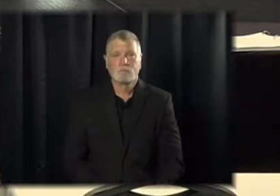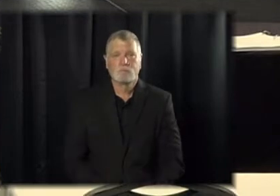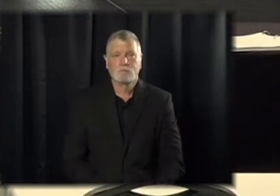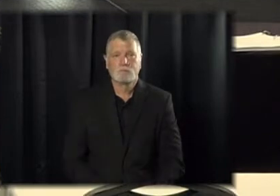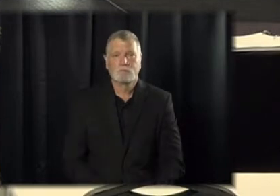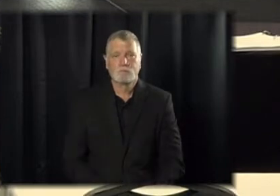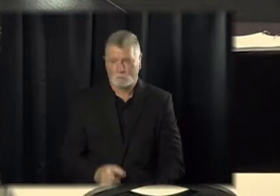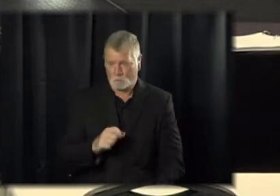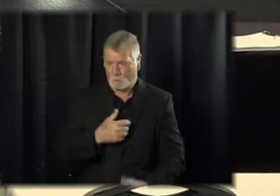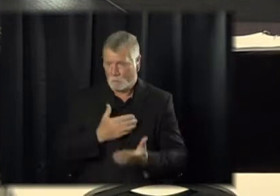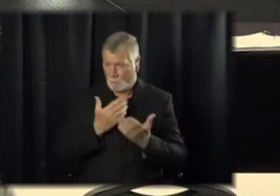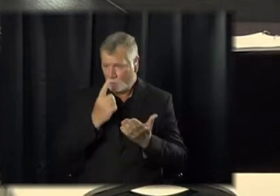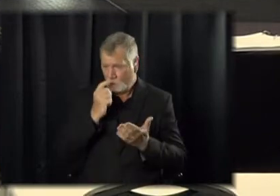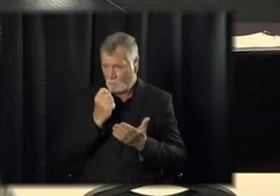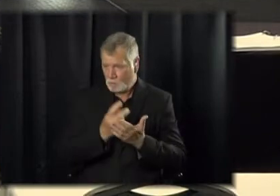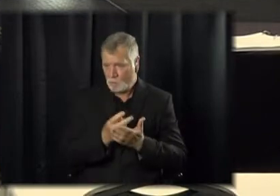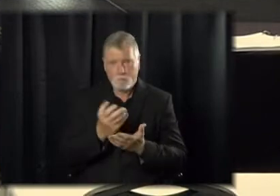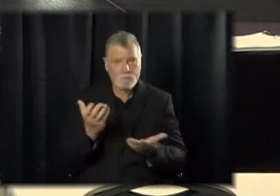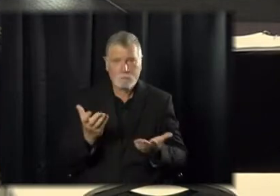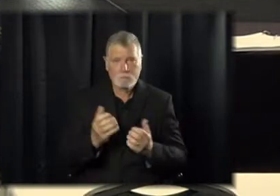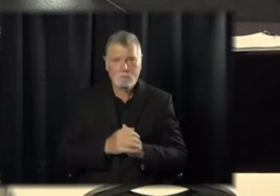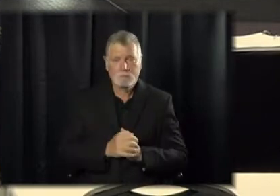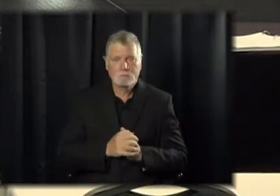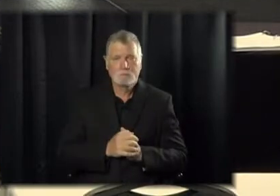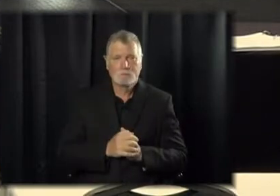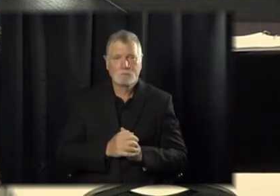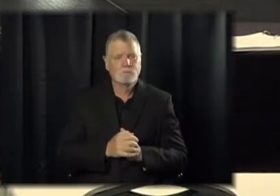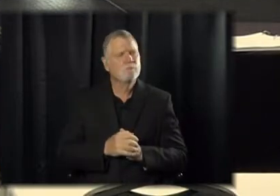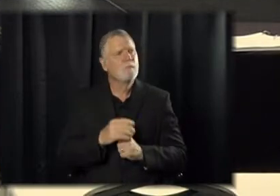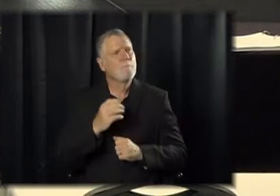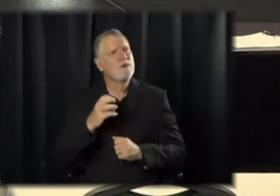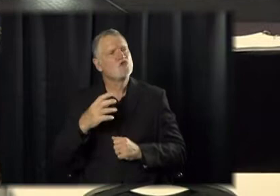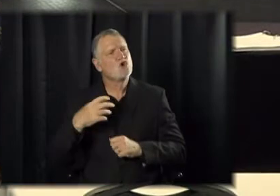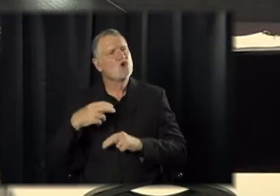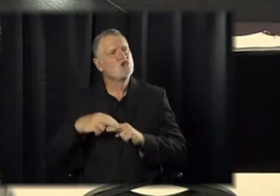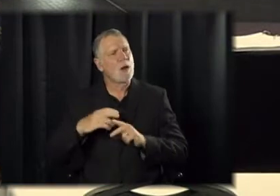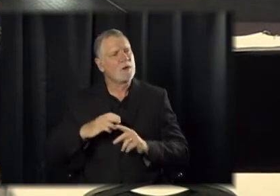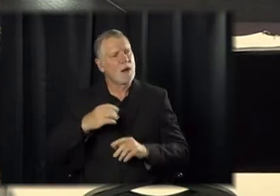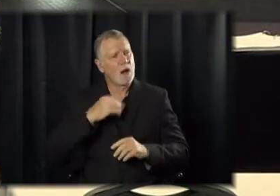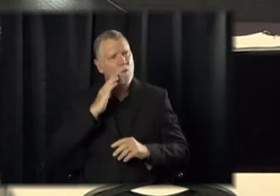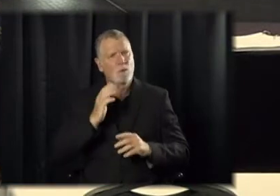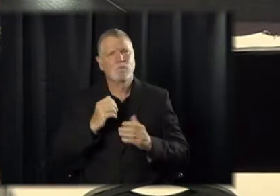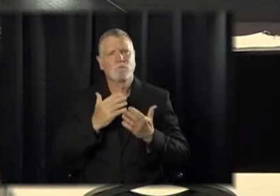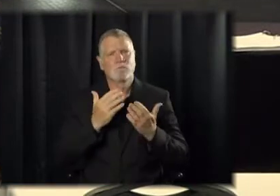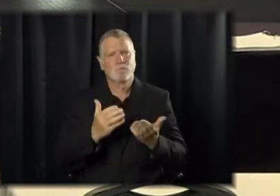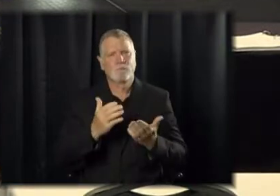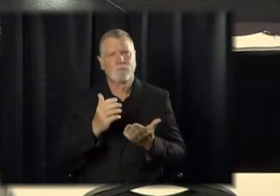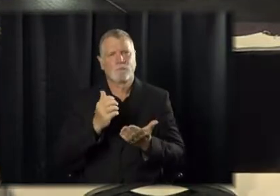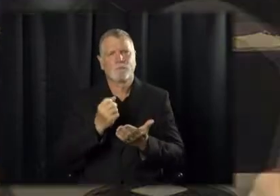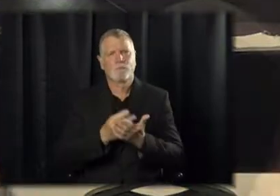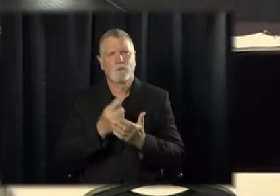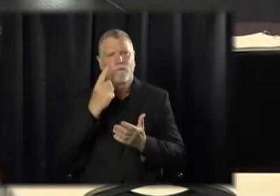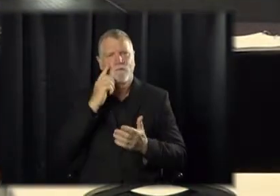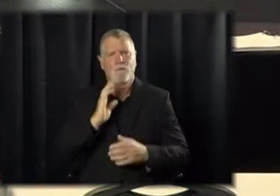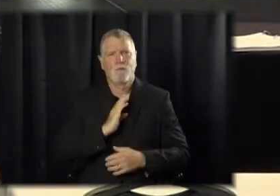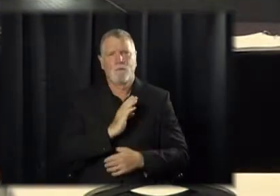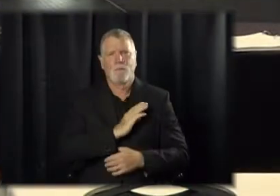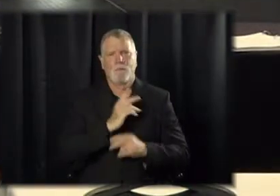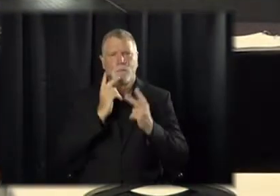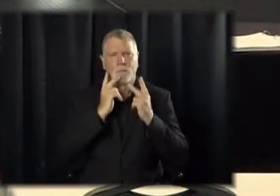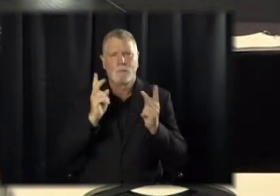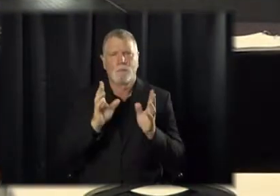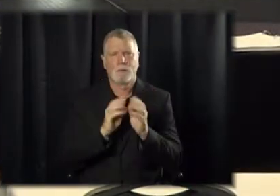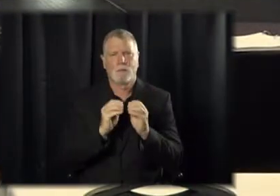Do I have a motion to approve the minutes? Mr. Chairman, I'll make a motion to approve the minutes of the board's public